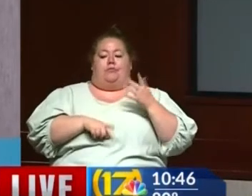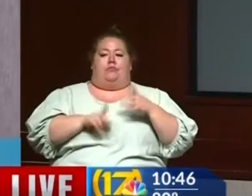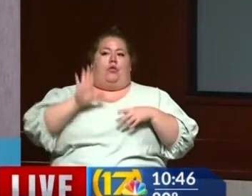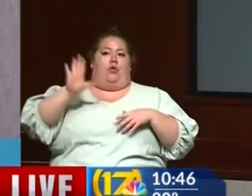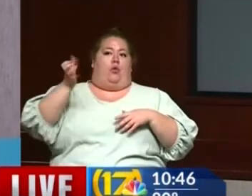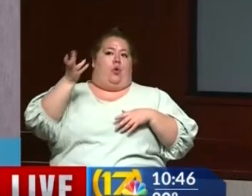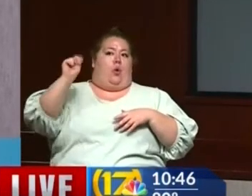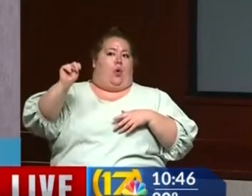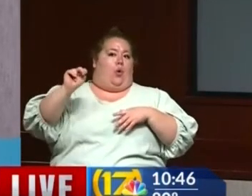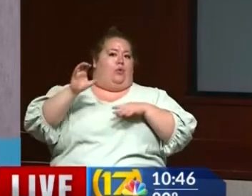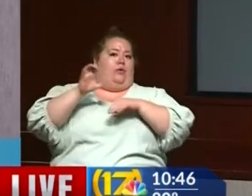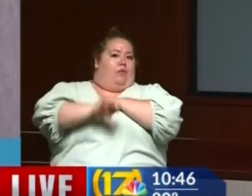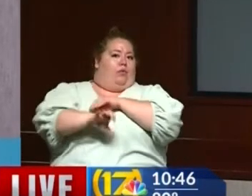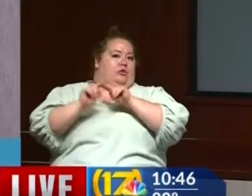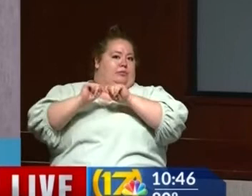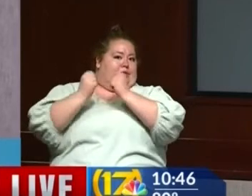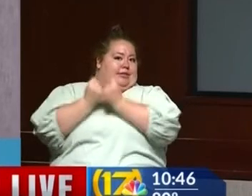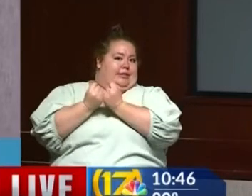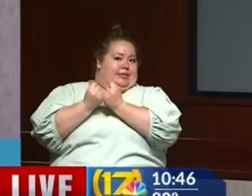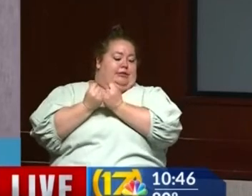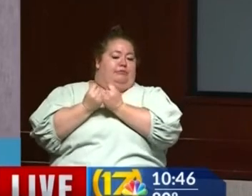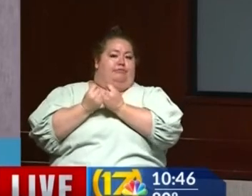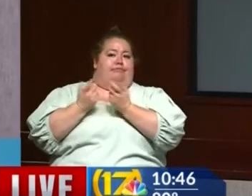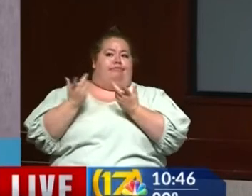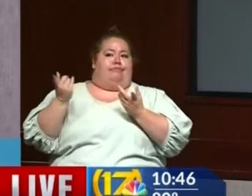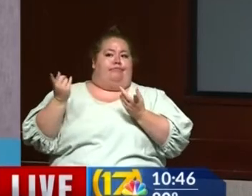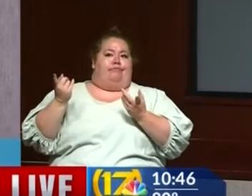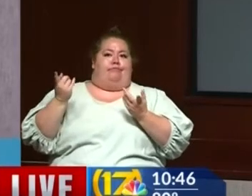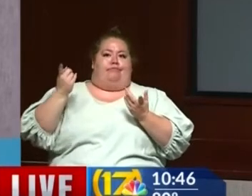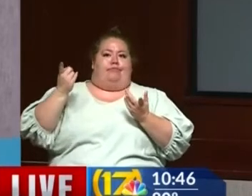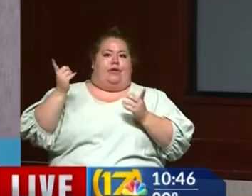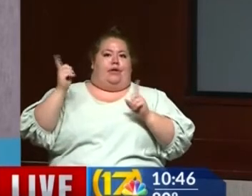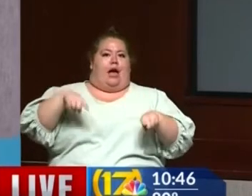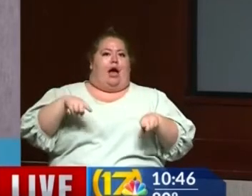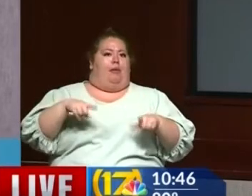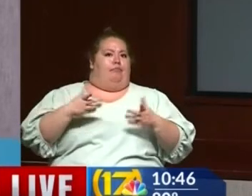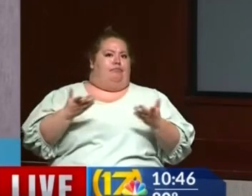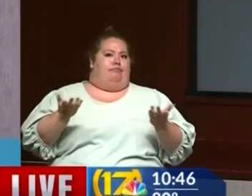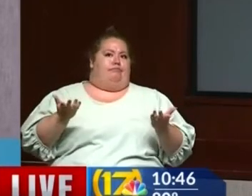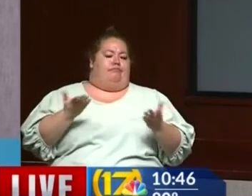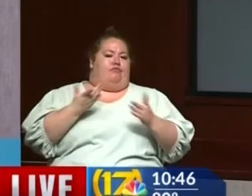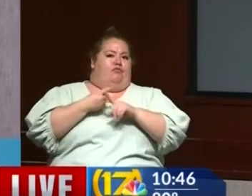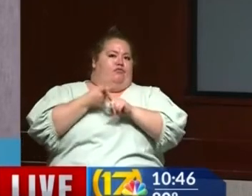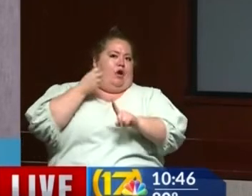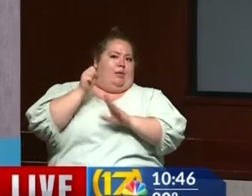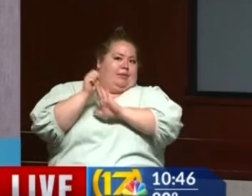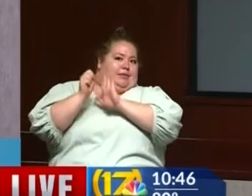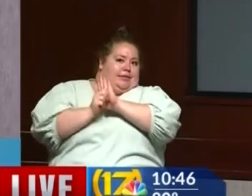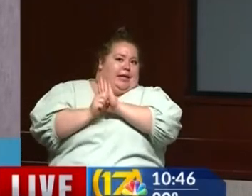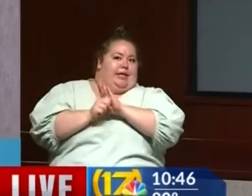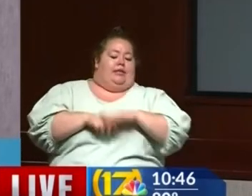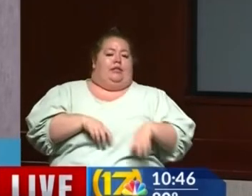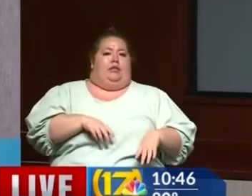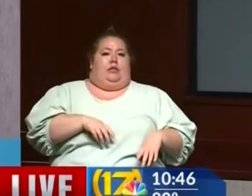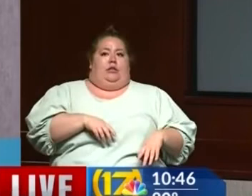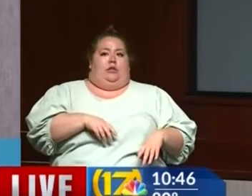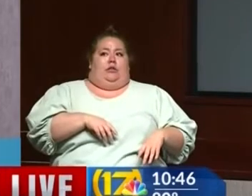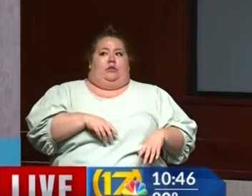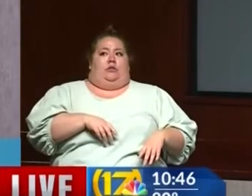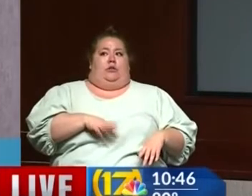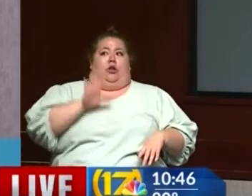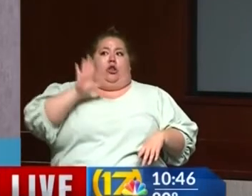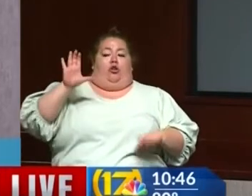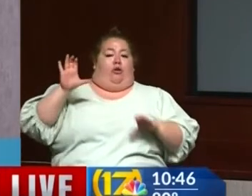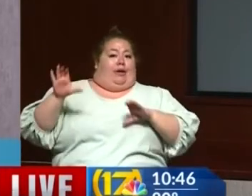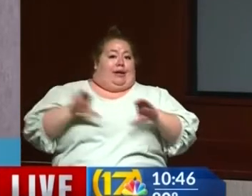that's active throughout the state. We do get now weekly updates about their activity in